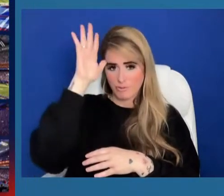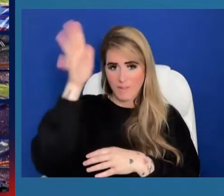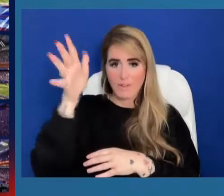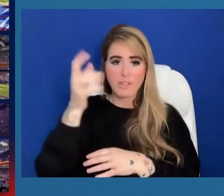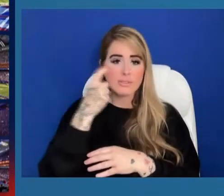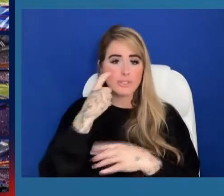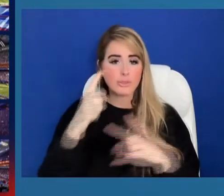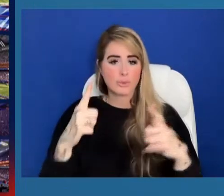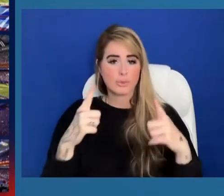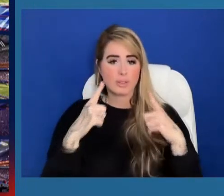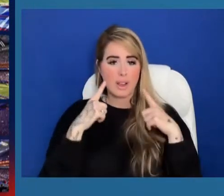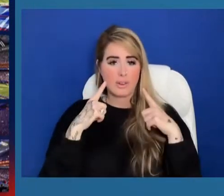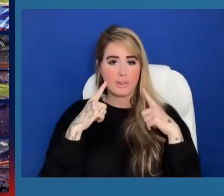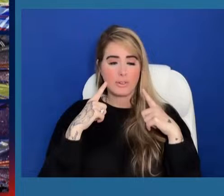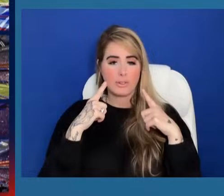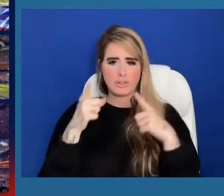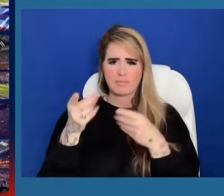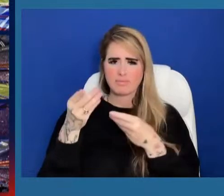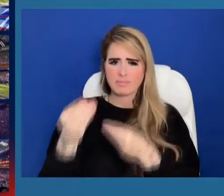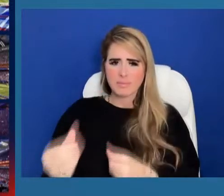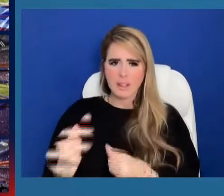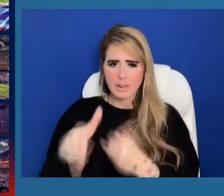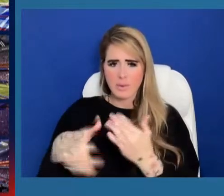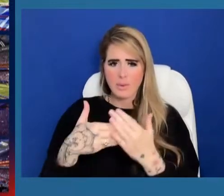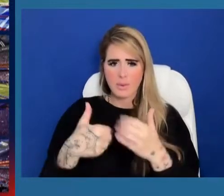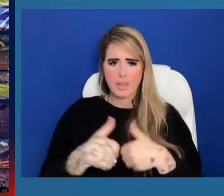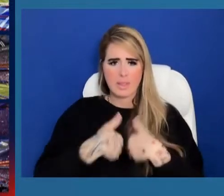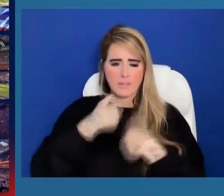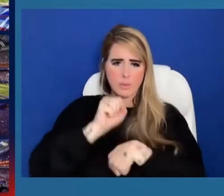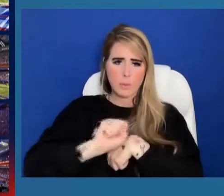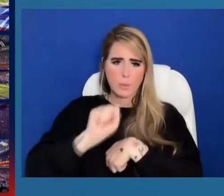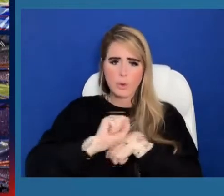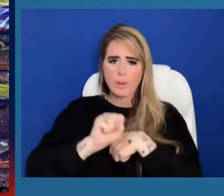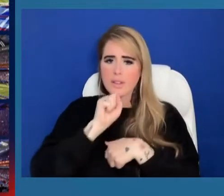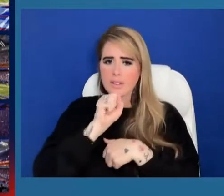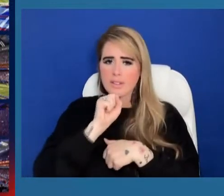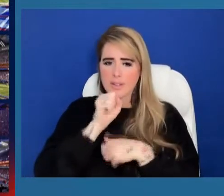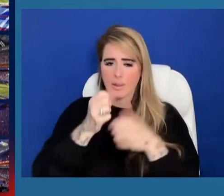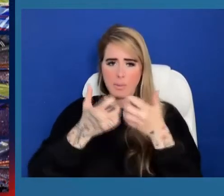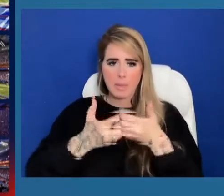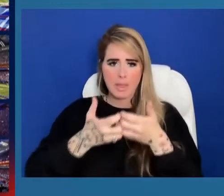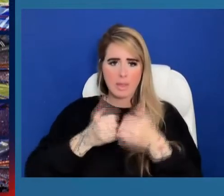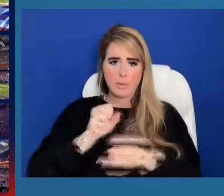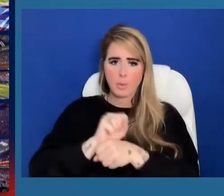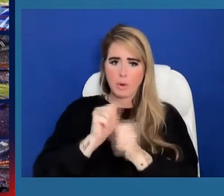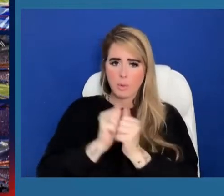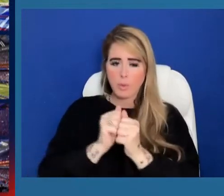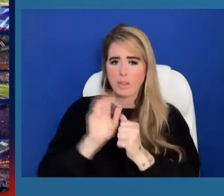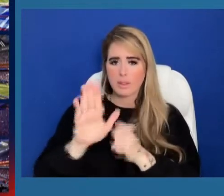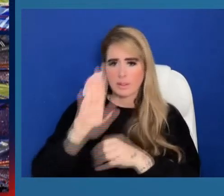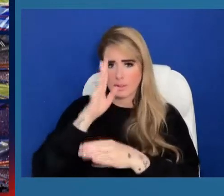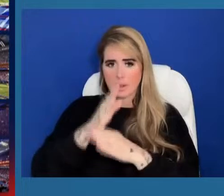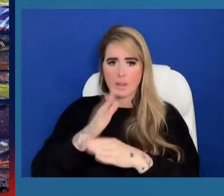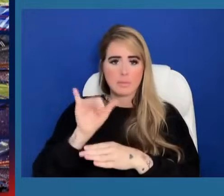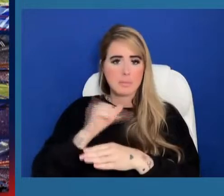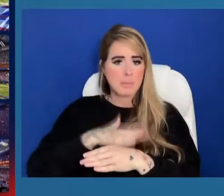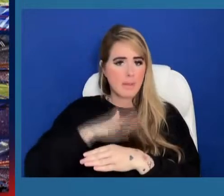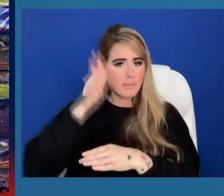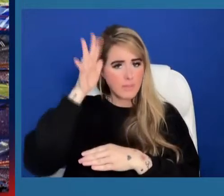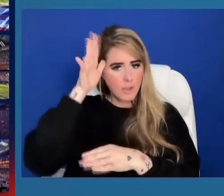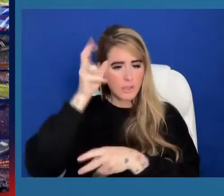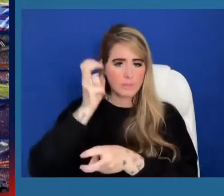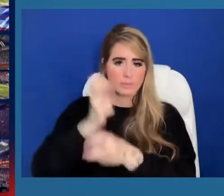retired after spending a lifetime at the steel plant, where he worked with his sons, my father, the hard